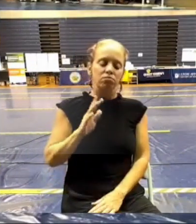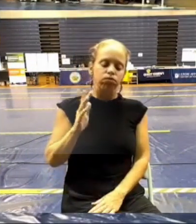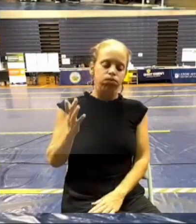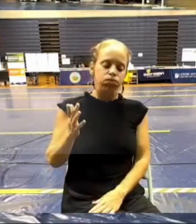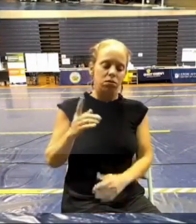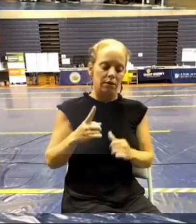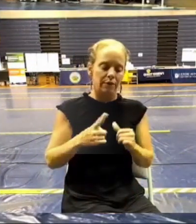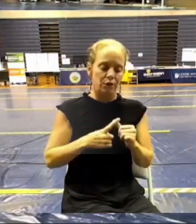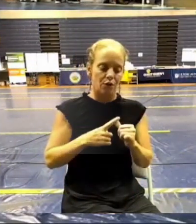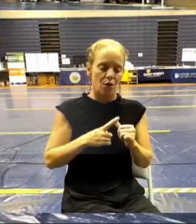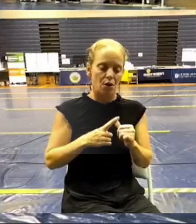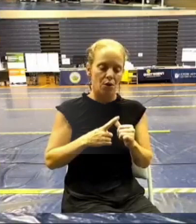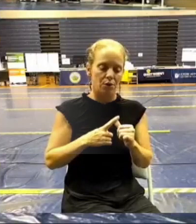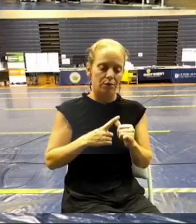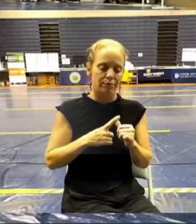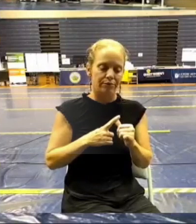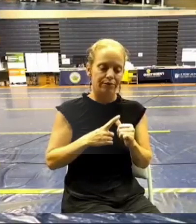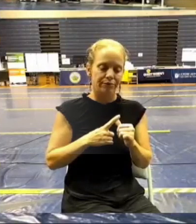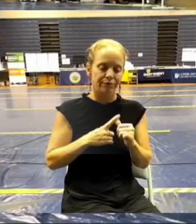all, appreciate